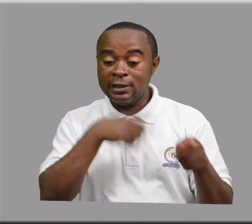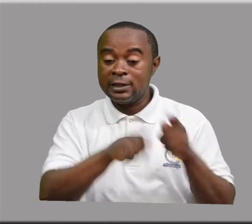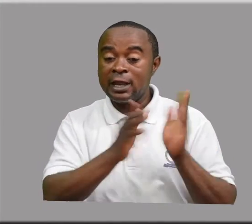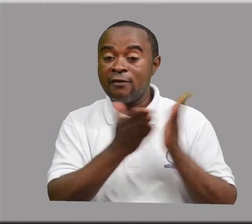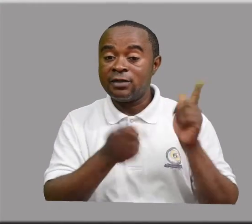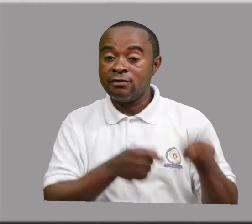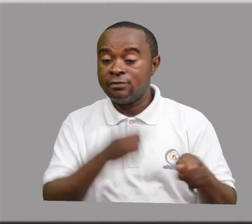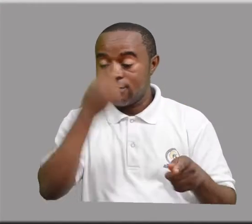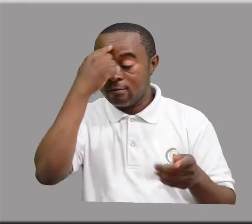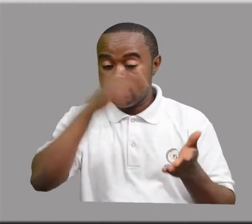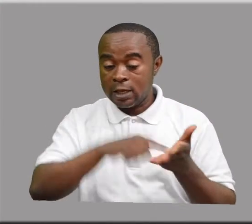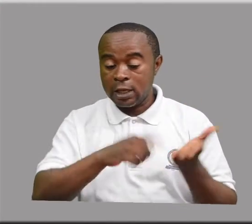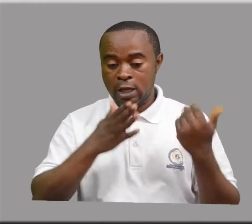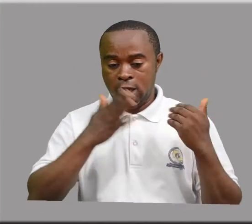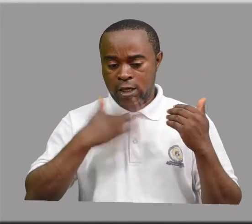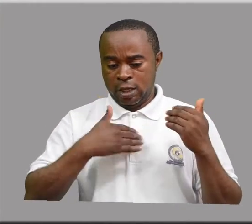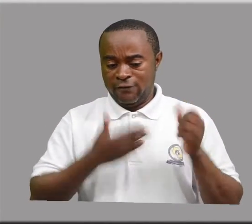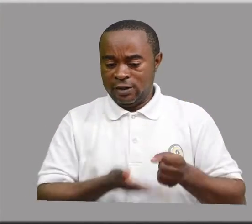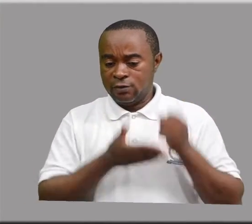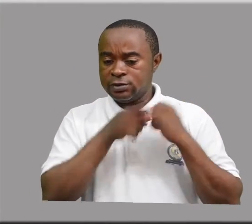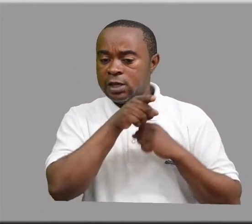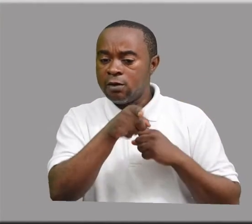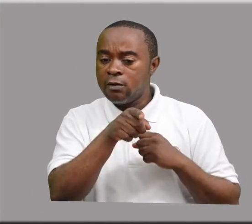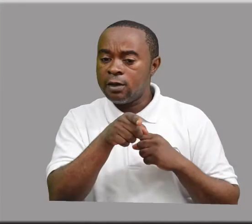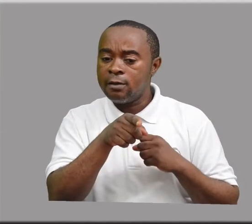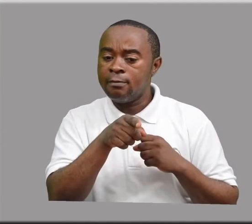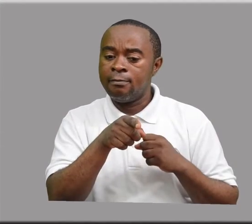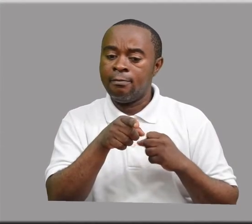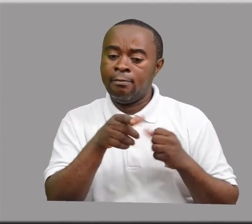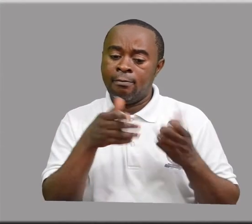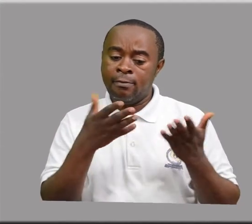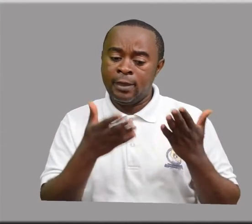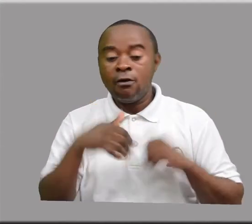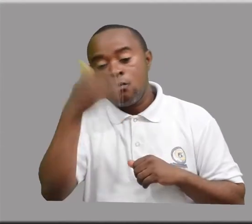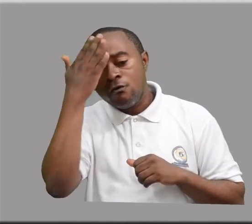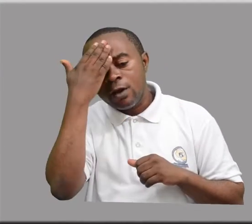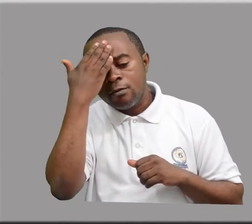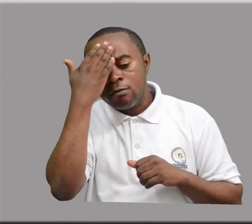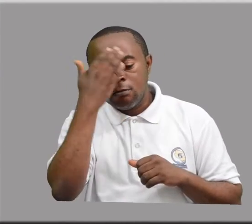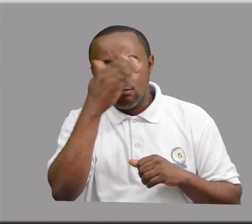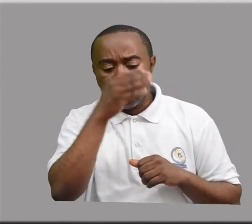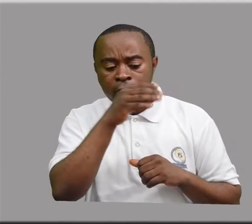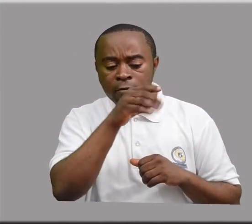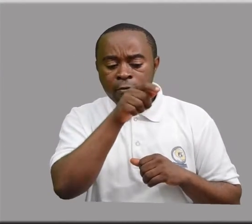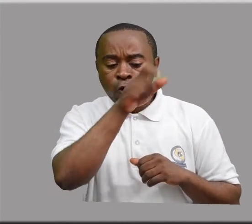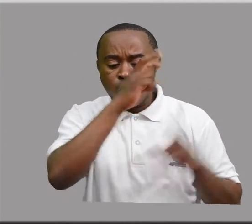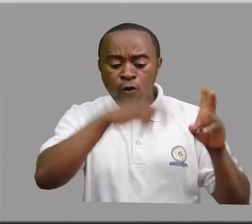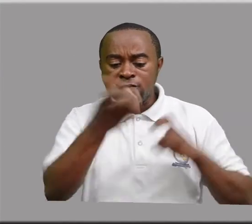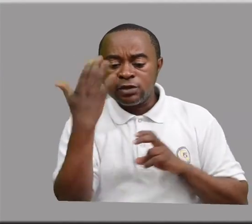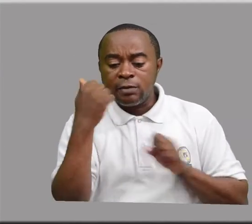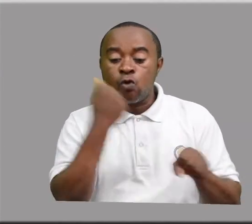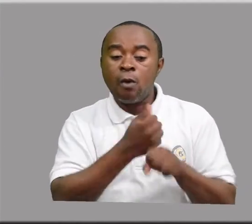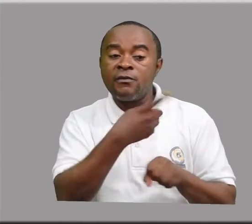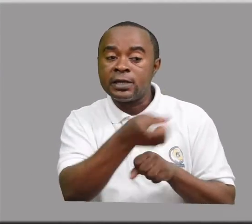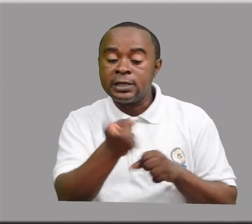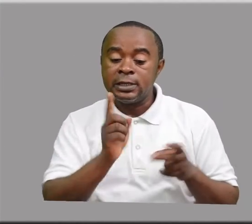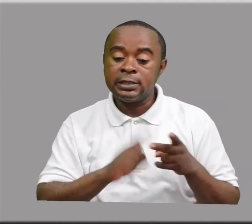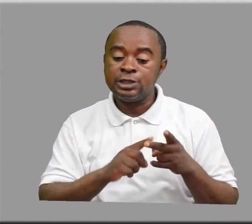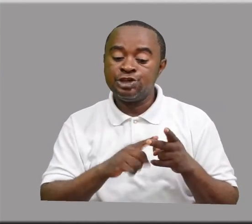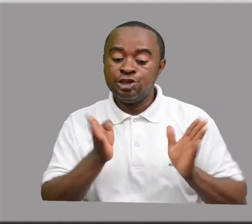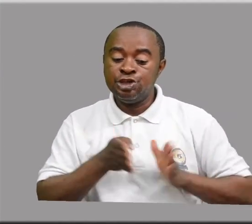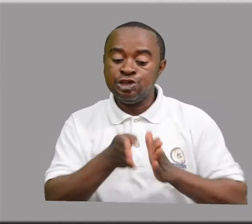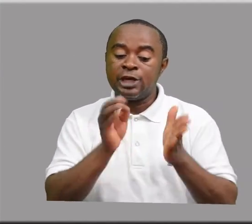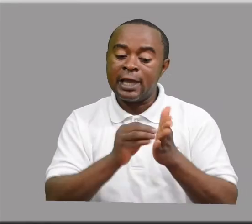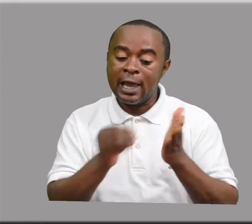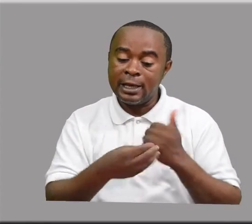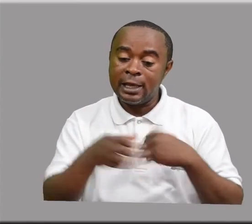want to see is you coming up with who did what, with what methodology, what